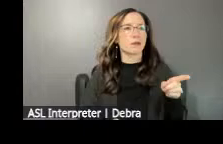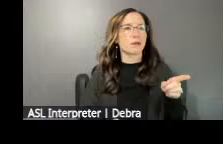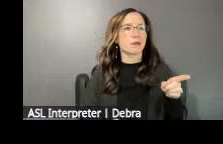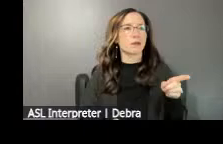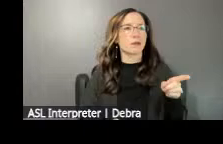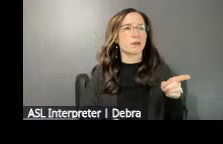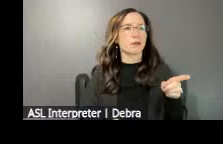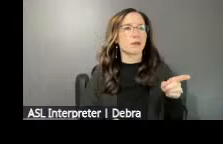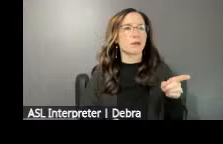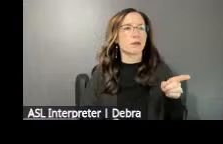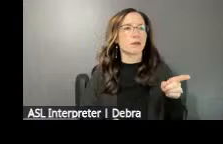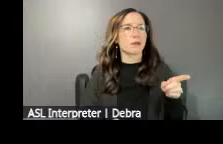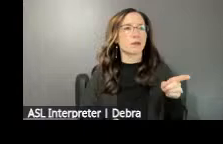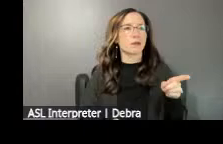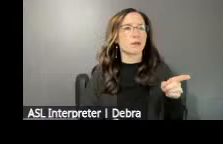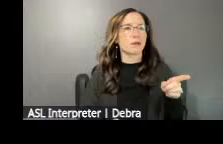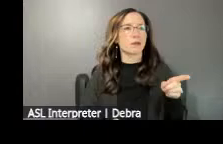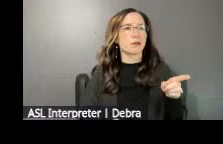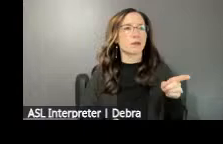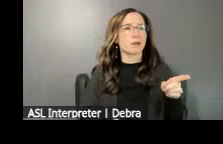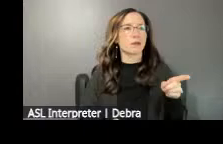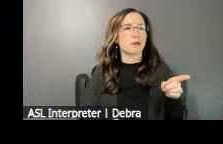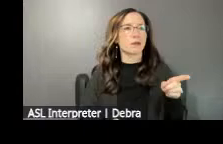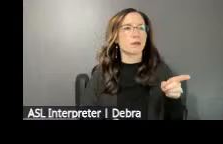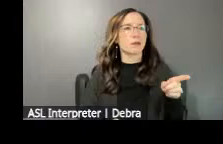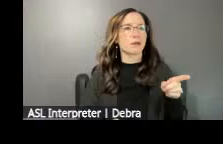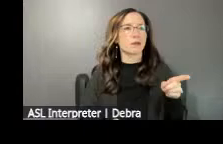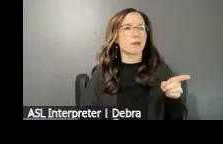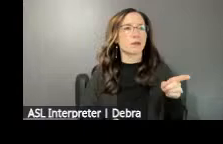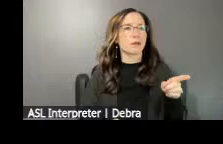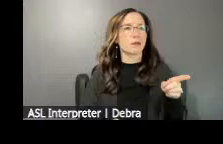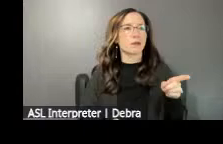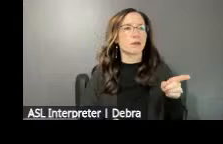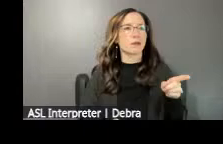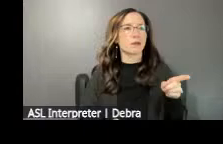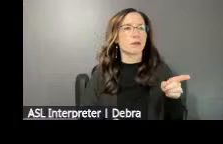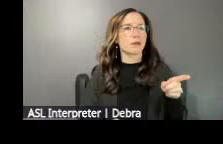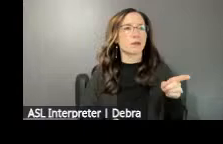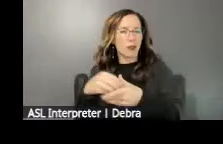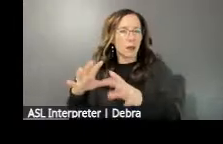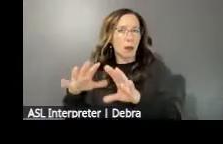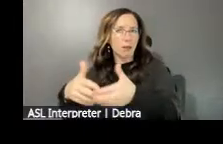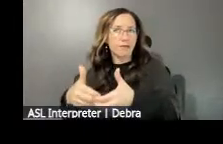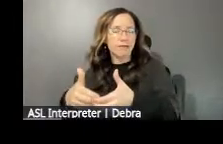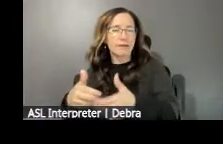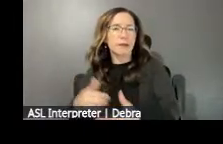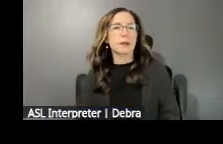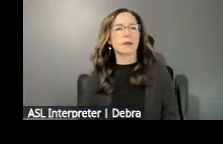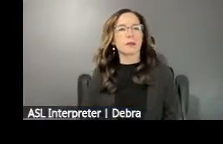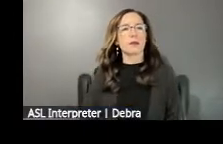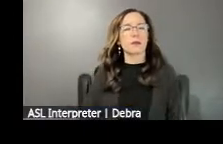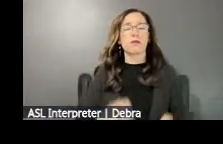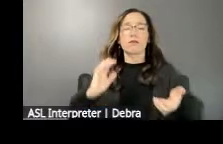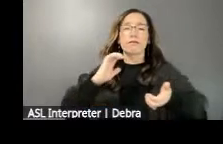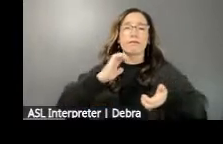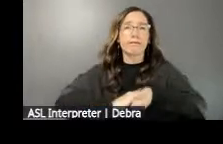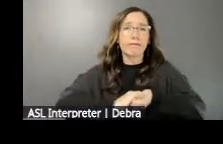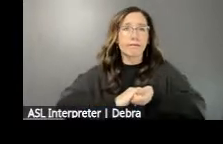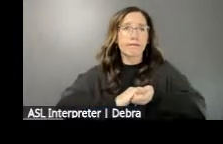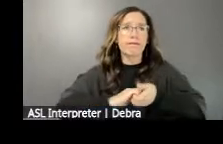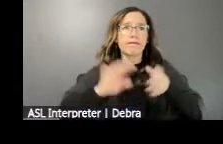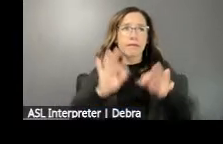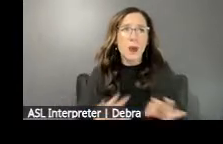the perspective of those that are part of that population. Partnerships are also